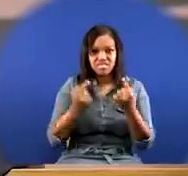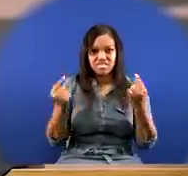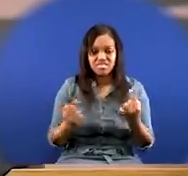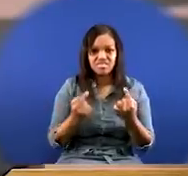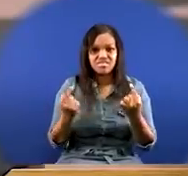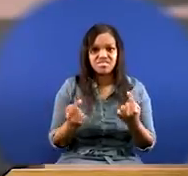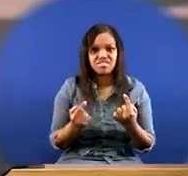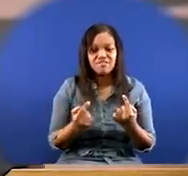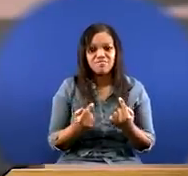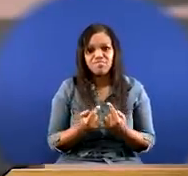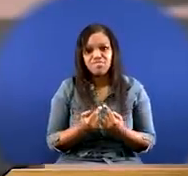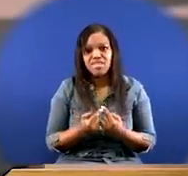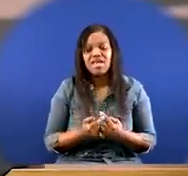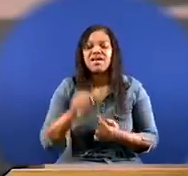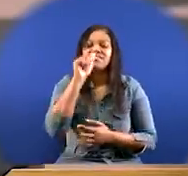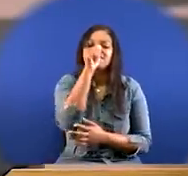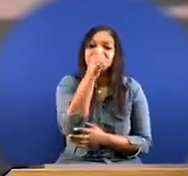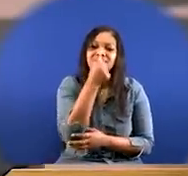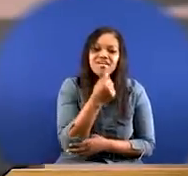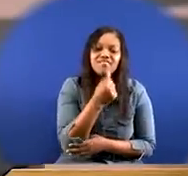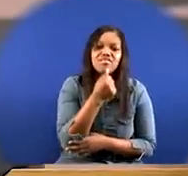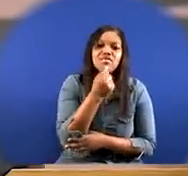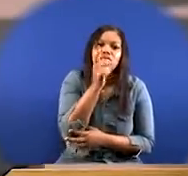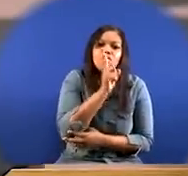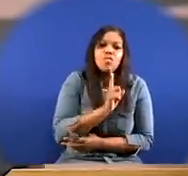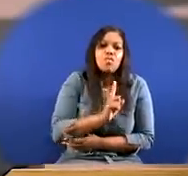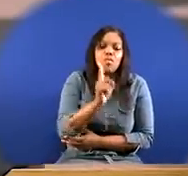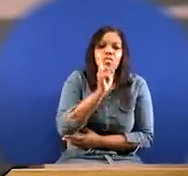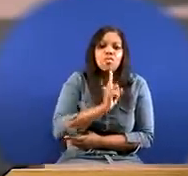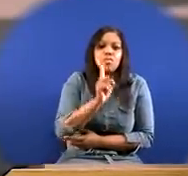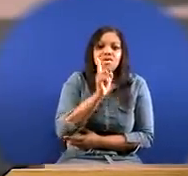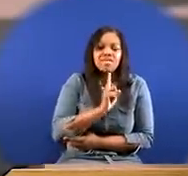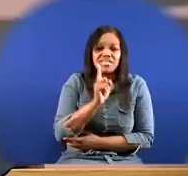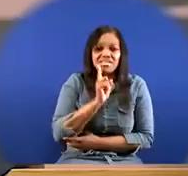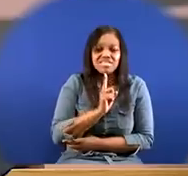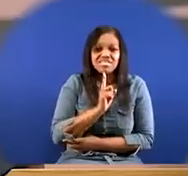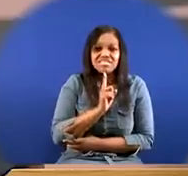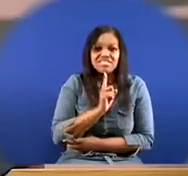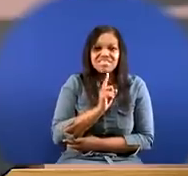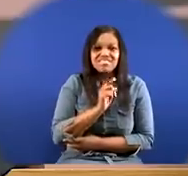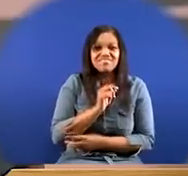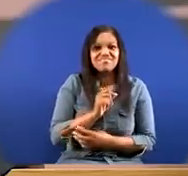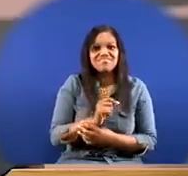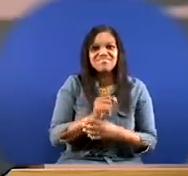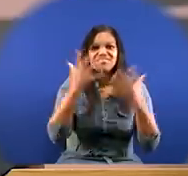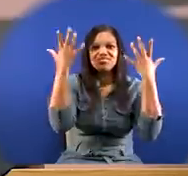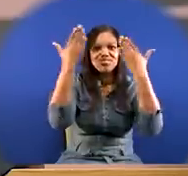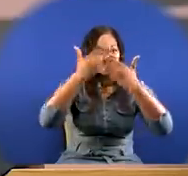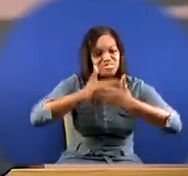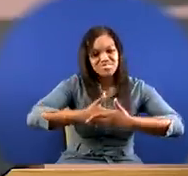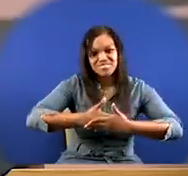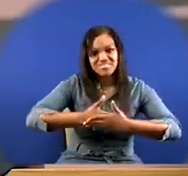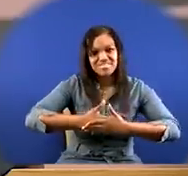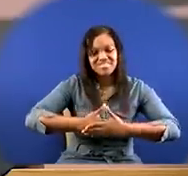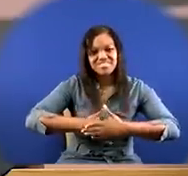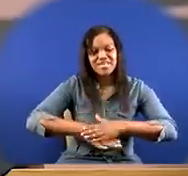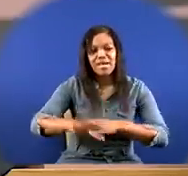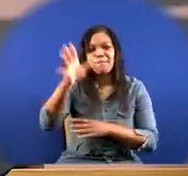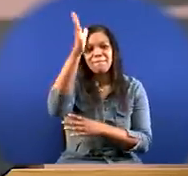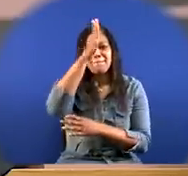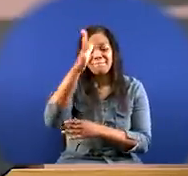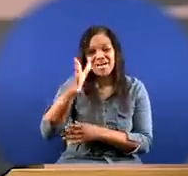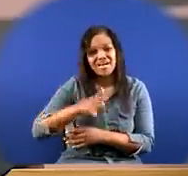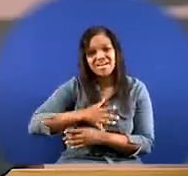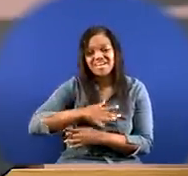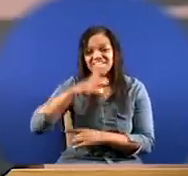scapegoat and suffered a loneliness, a deprivation, a darkness that